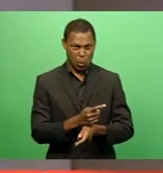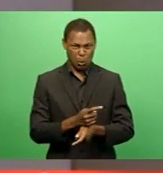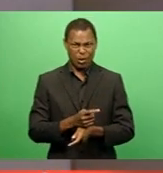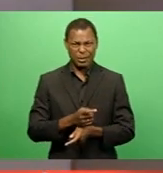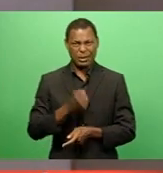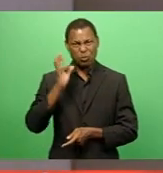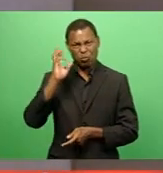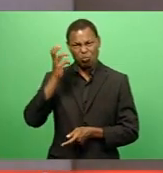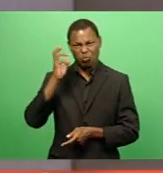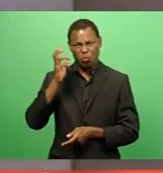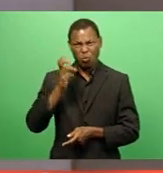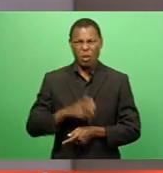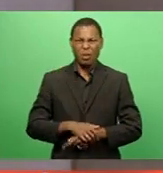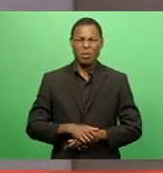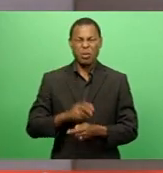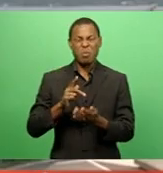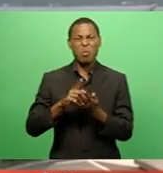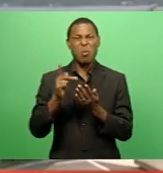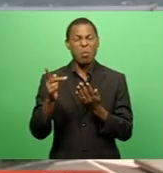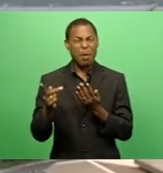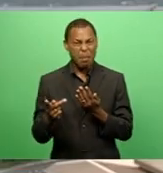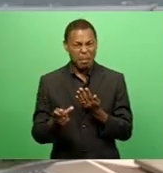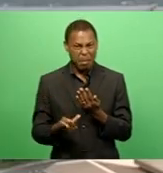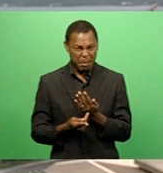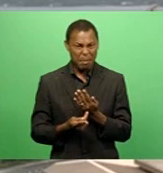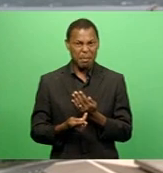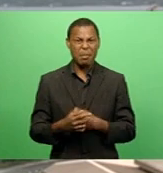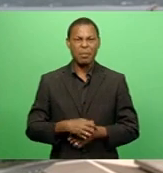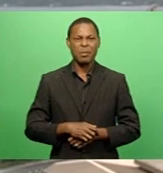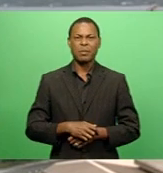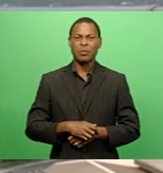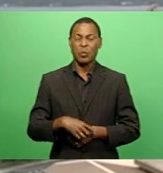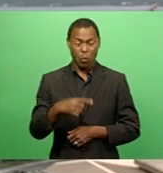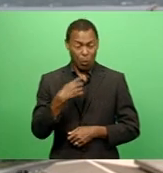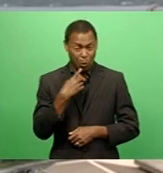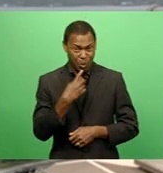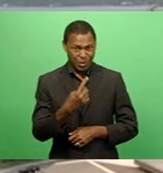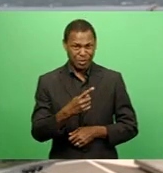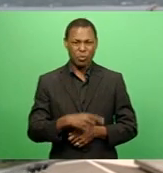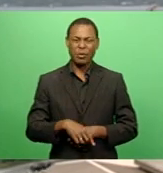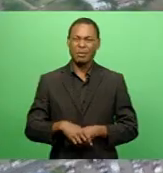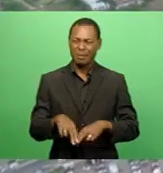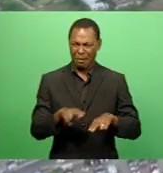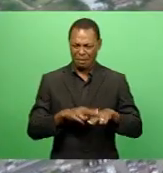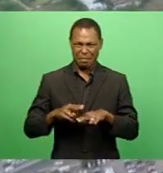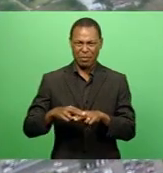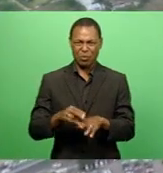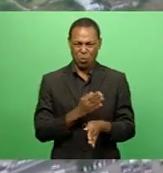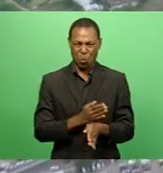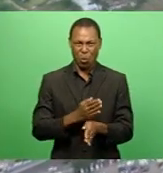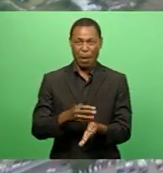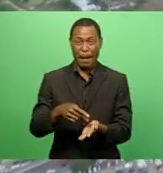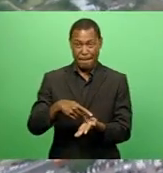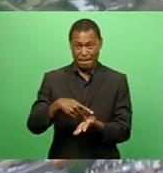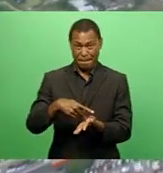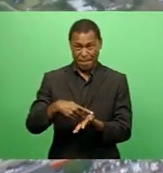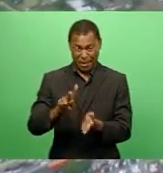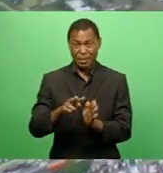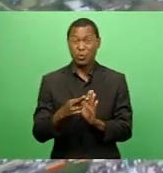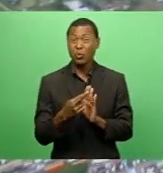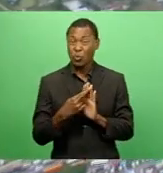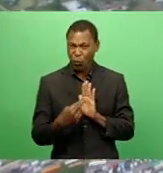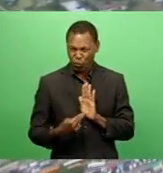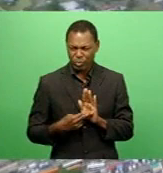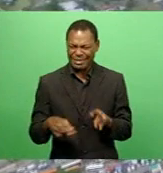1's Nananda Prime Minister program, Bainimarama highlighted that Fiji's work permit conditions are similar to